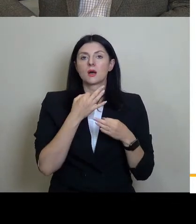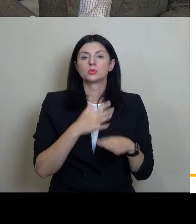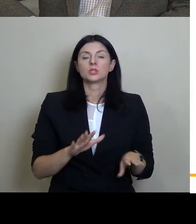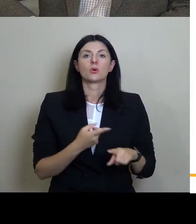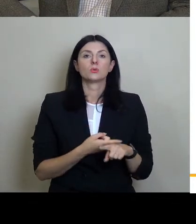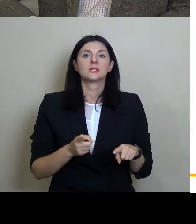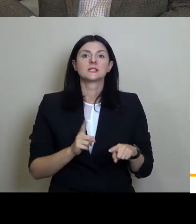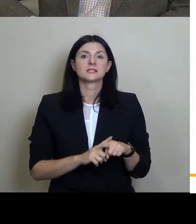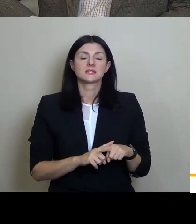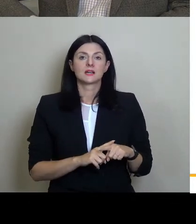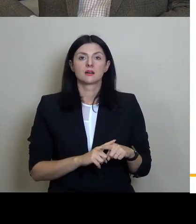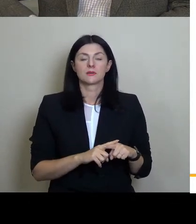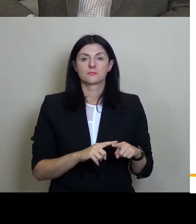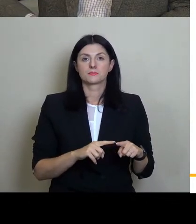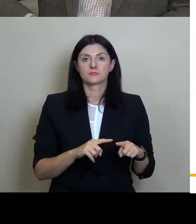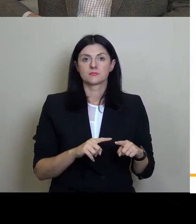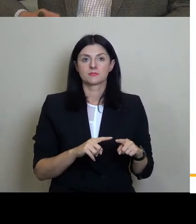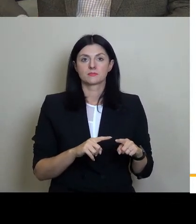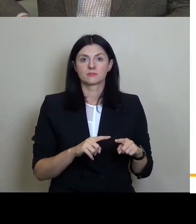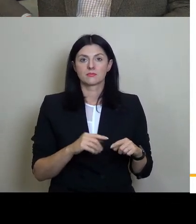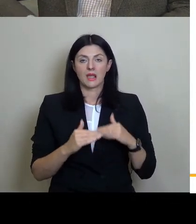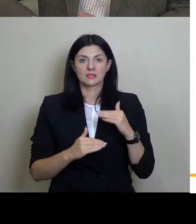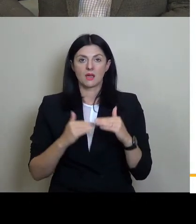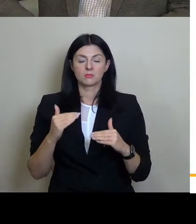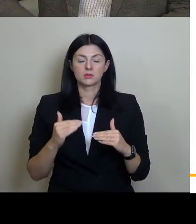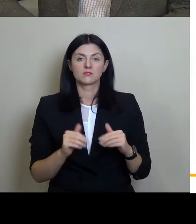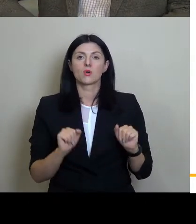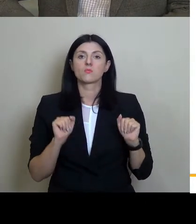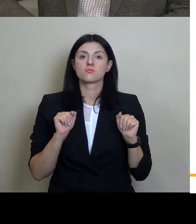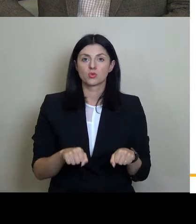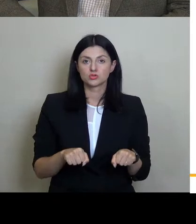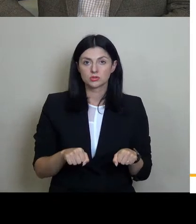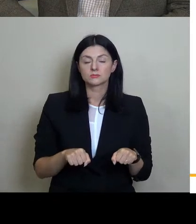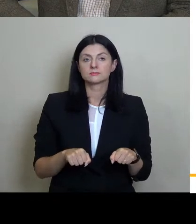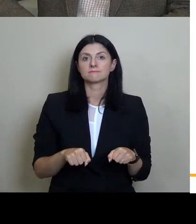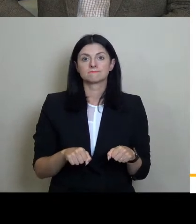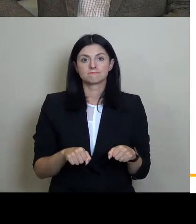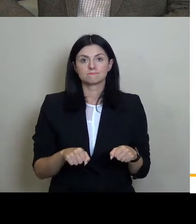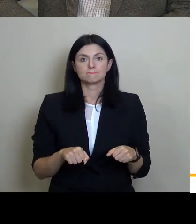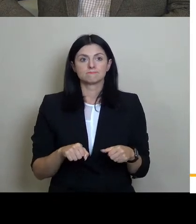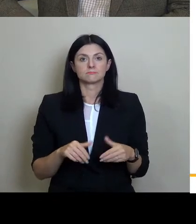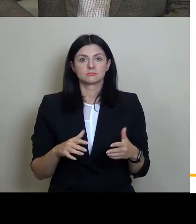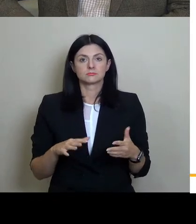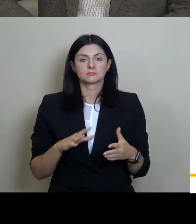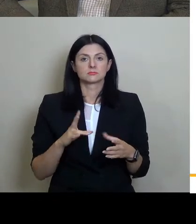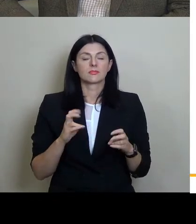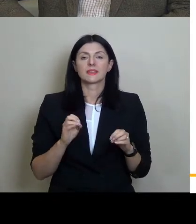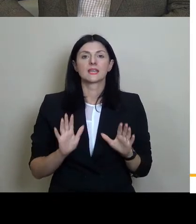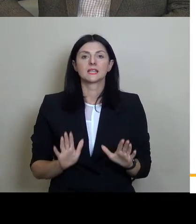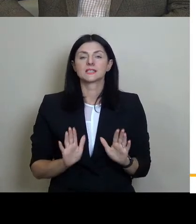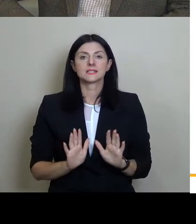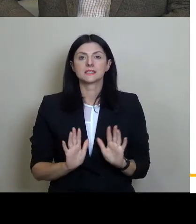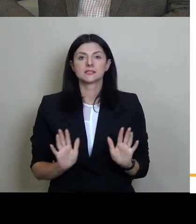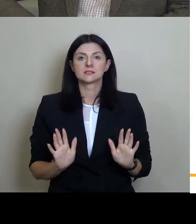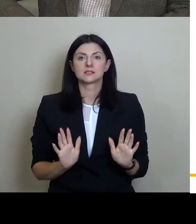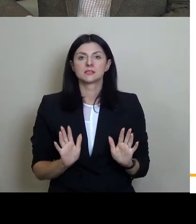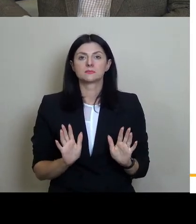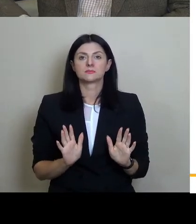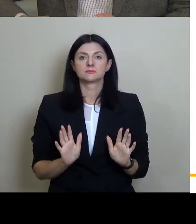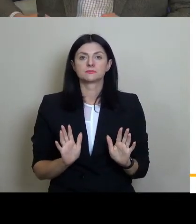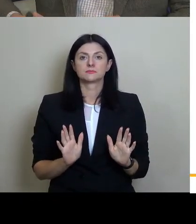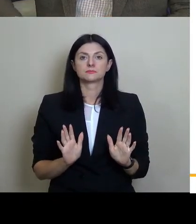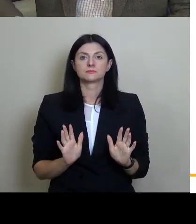any error at any of these phases might cost not